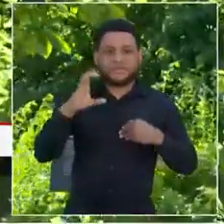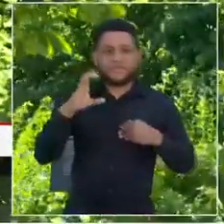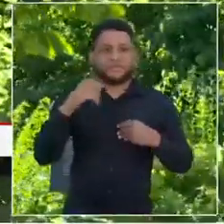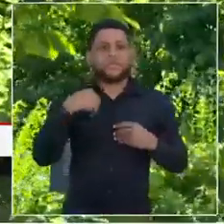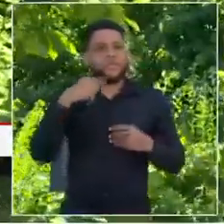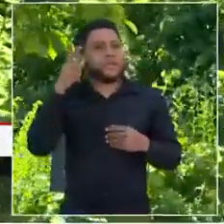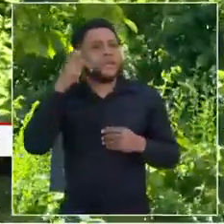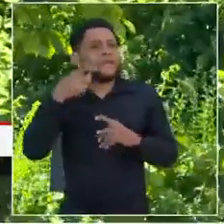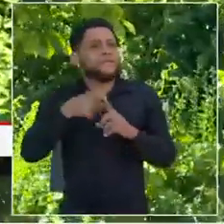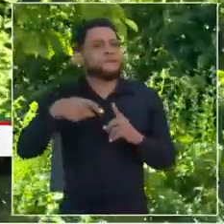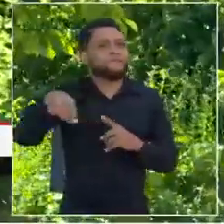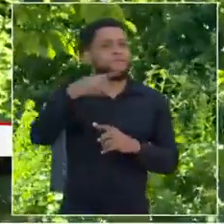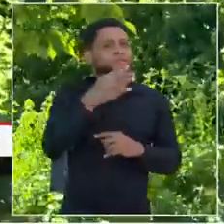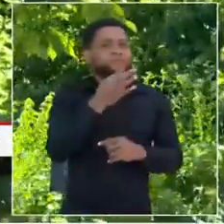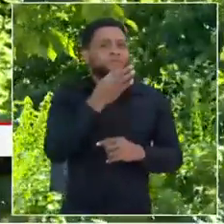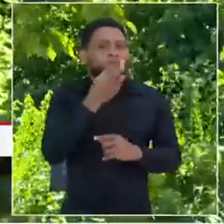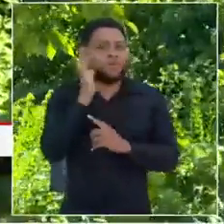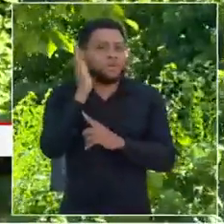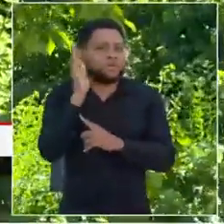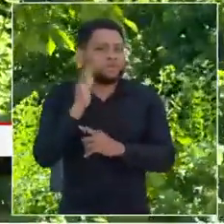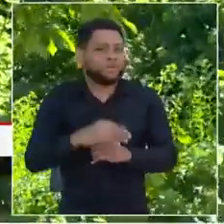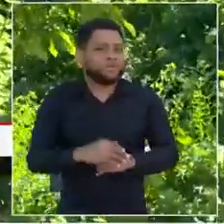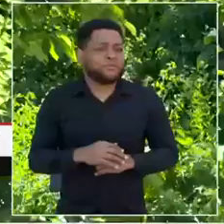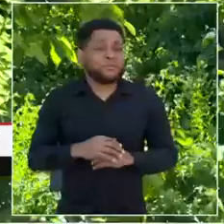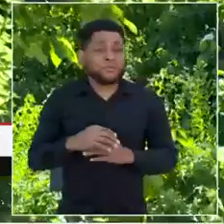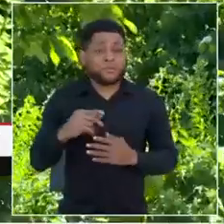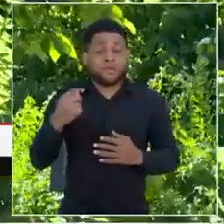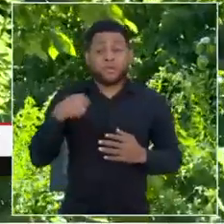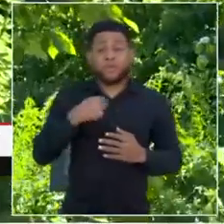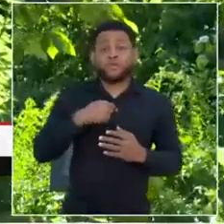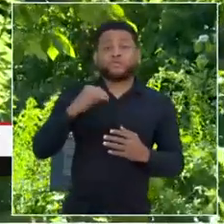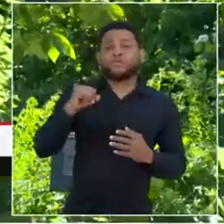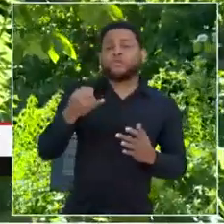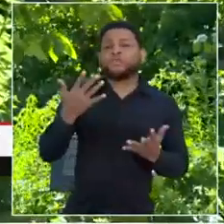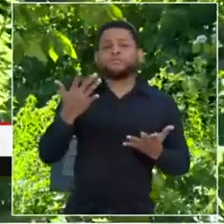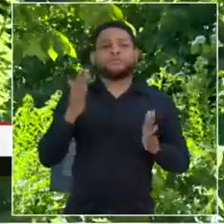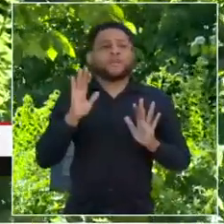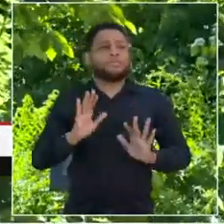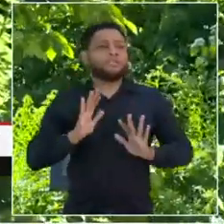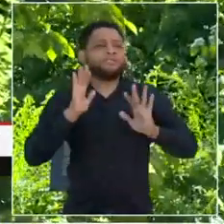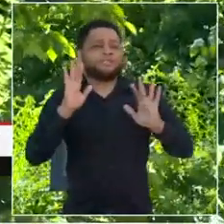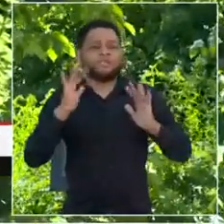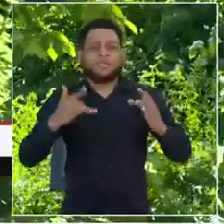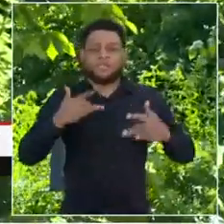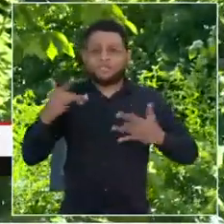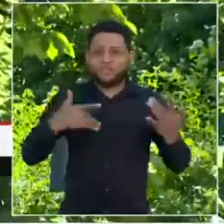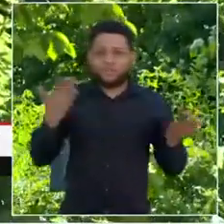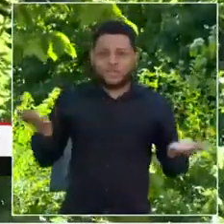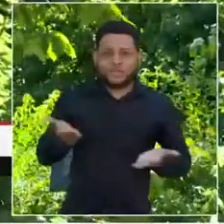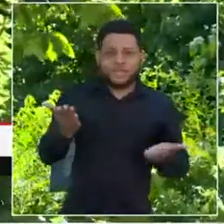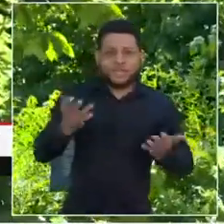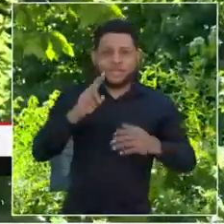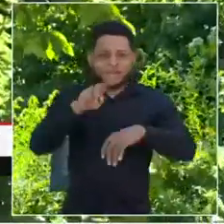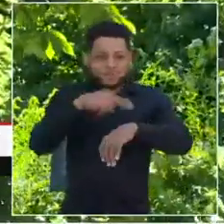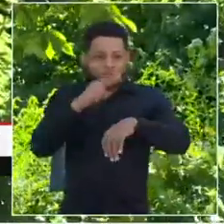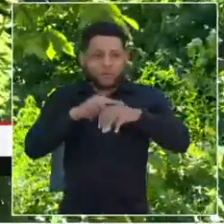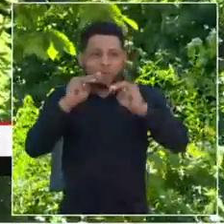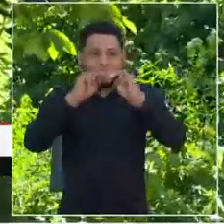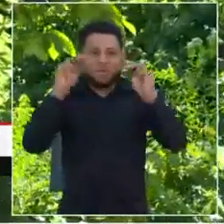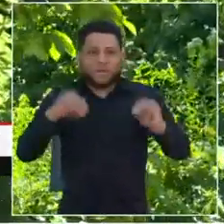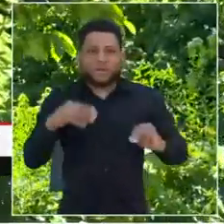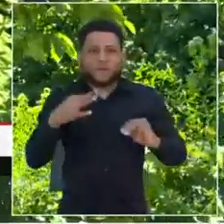shortly. We are just absolutely thrilled to be here at the National Museum of